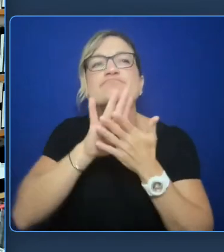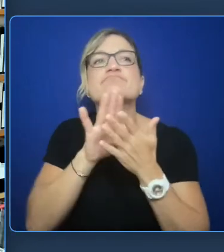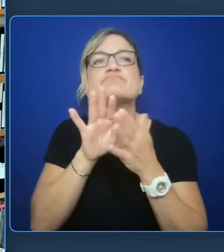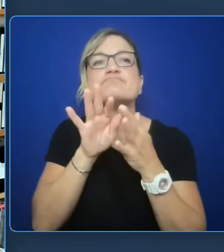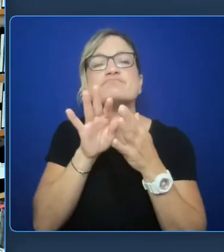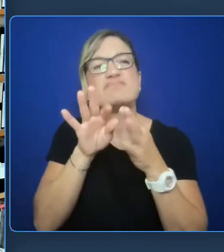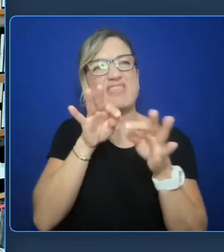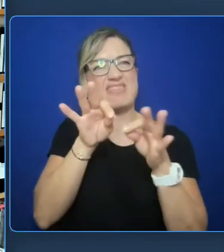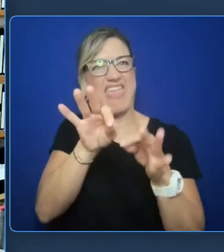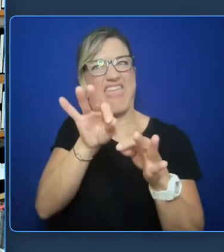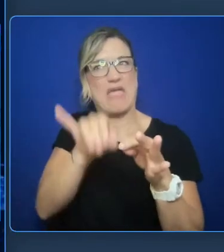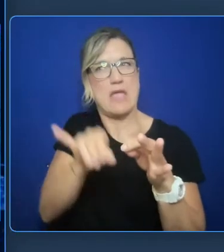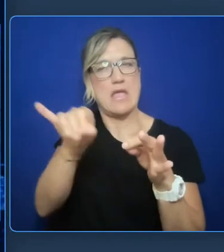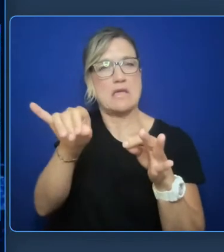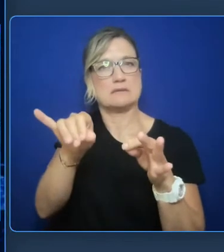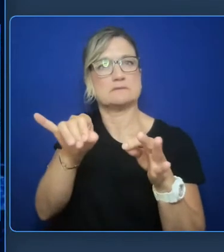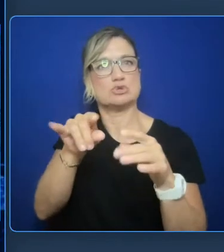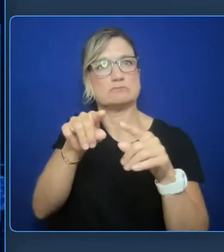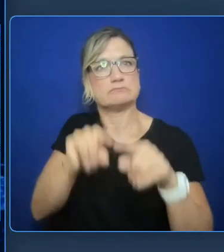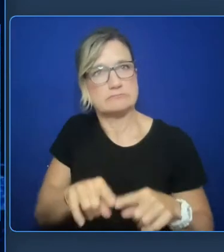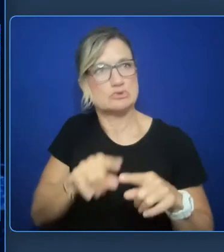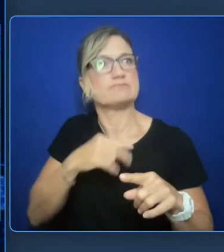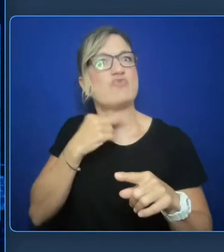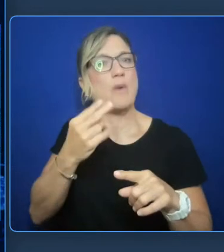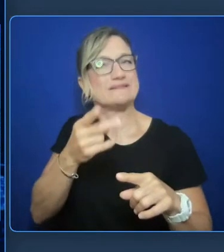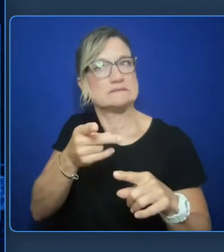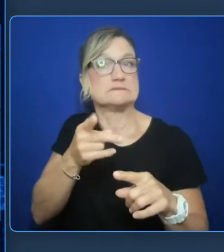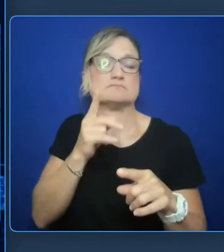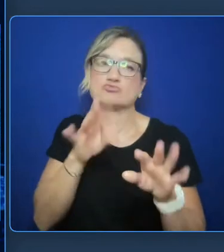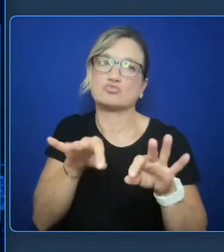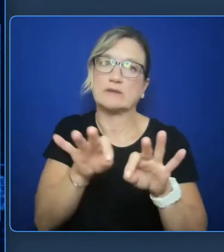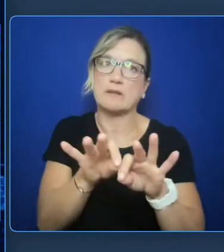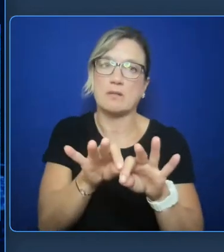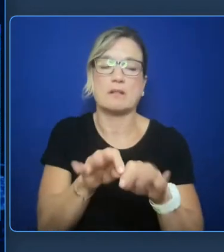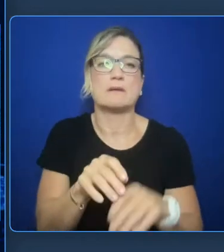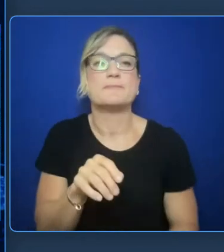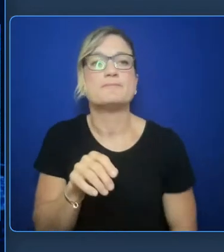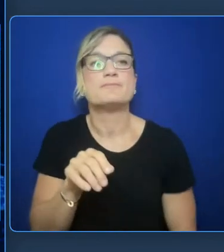really critical. And